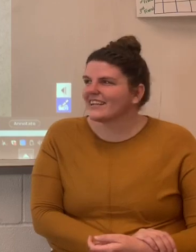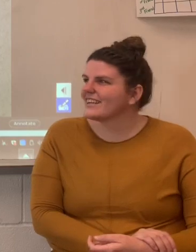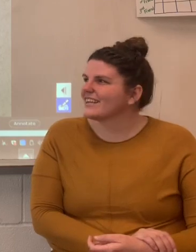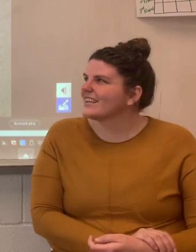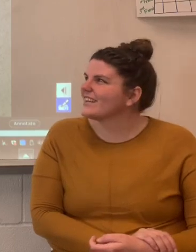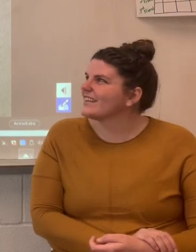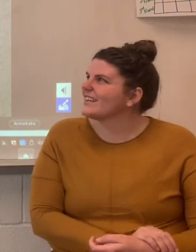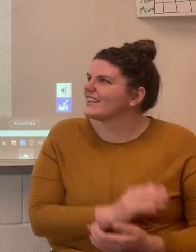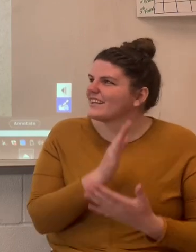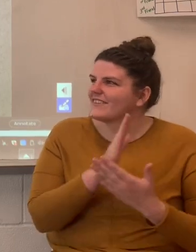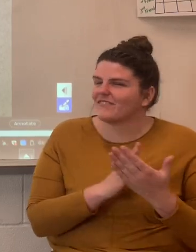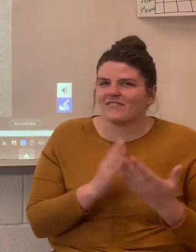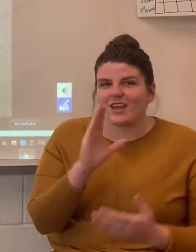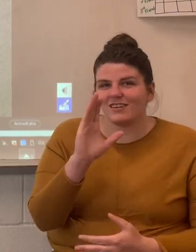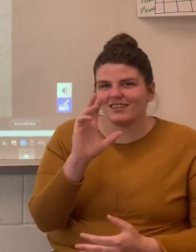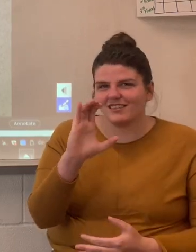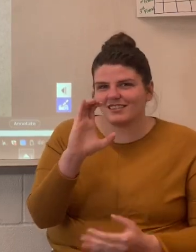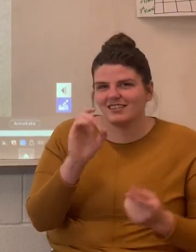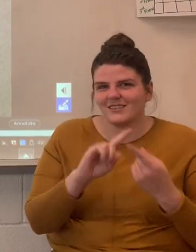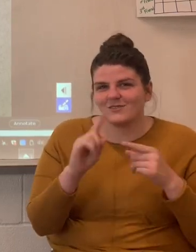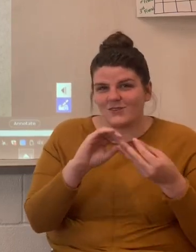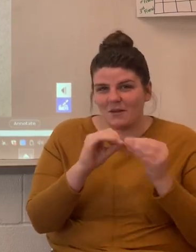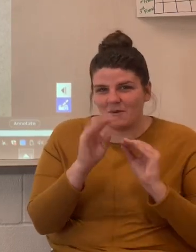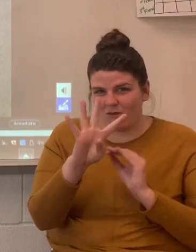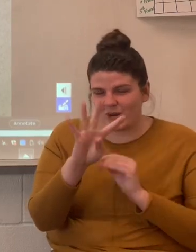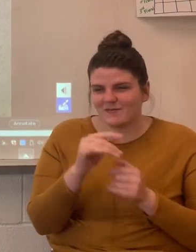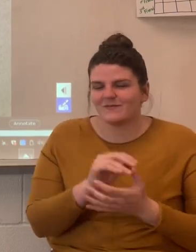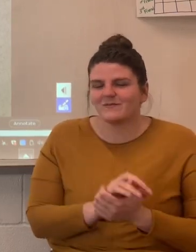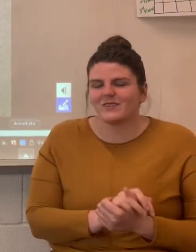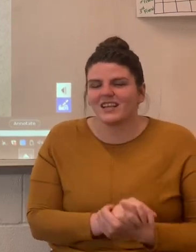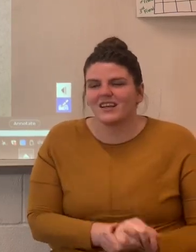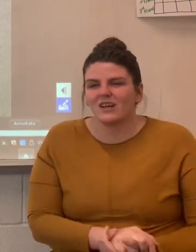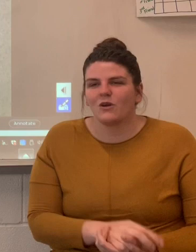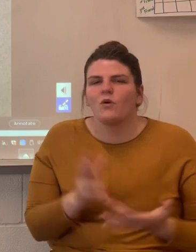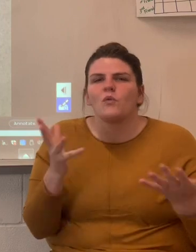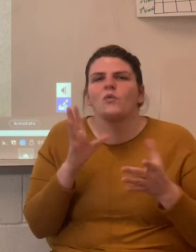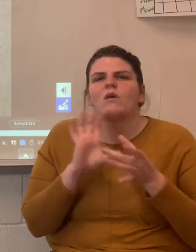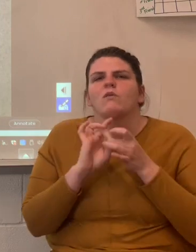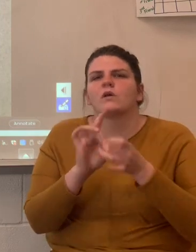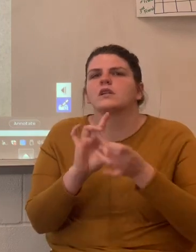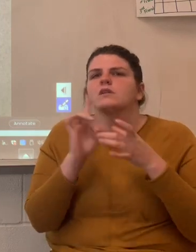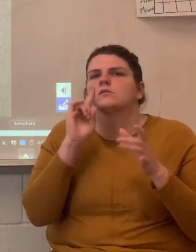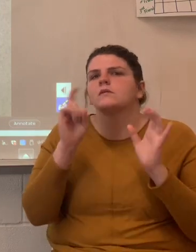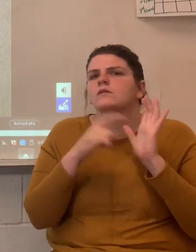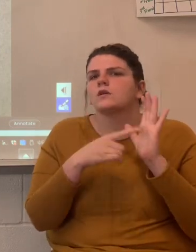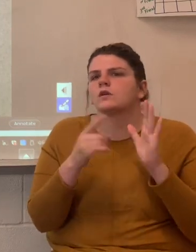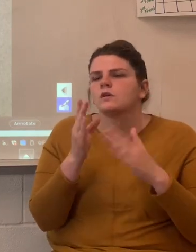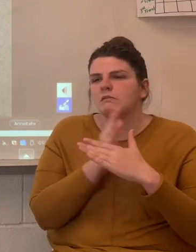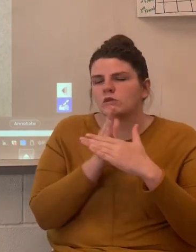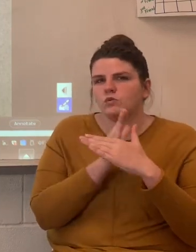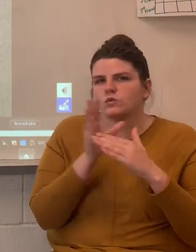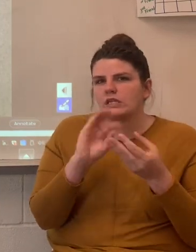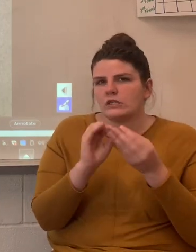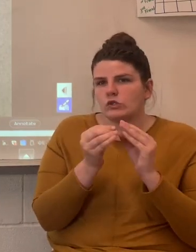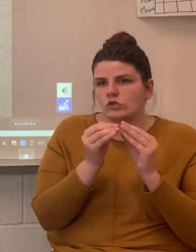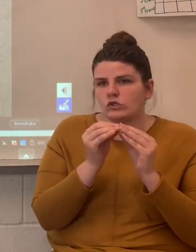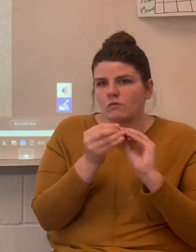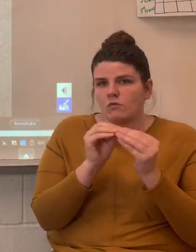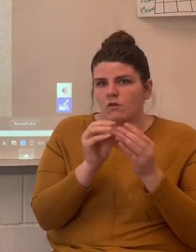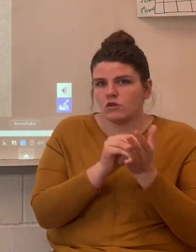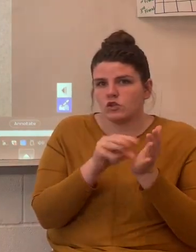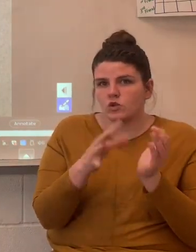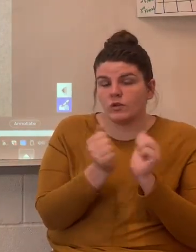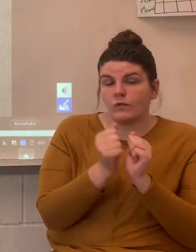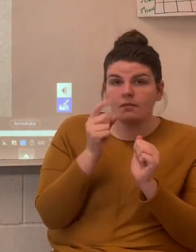All right, part C to number 4. What relationship do you notice between the number of students with brown eyes and the number of students with